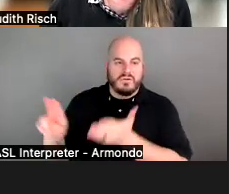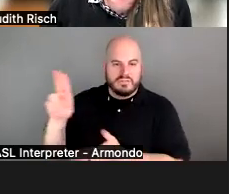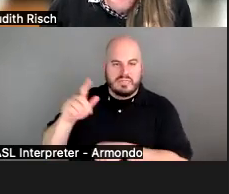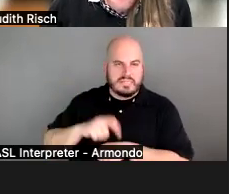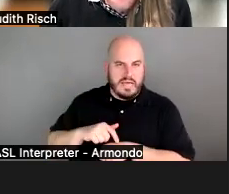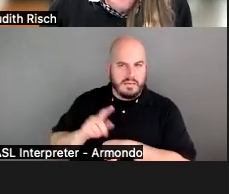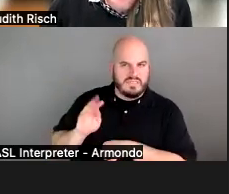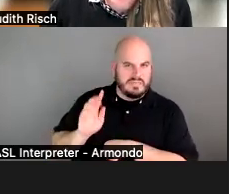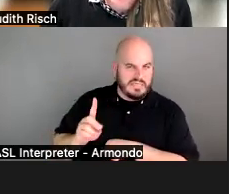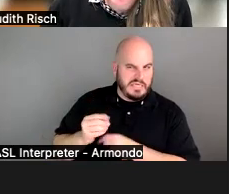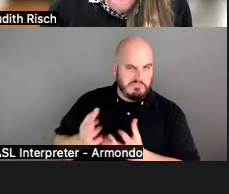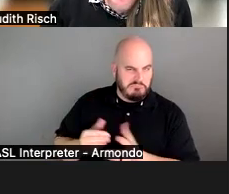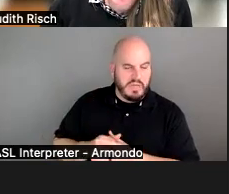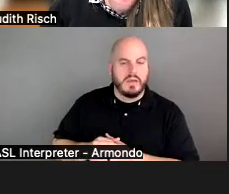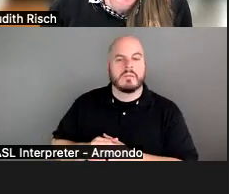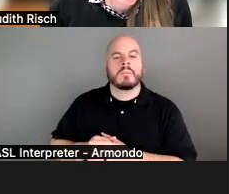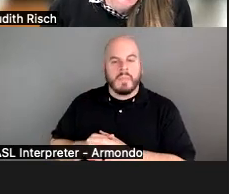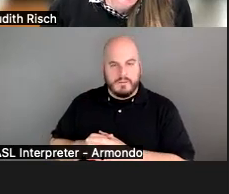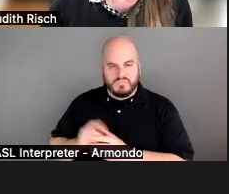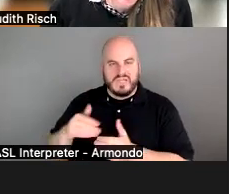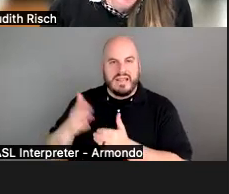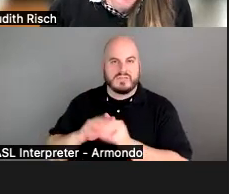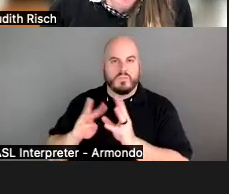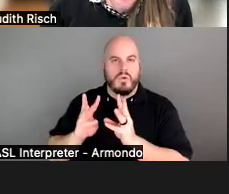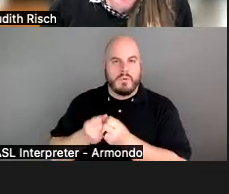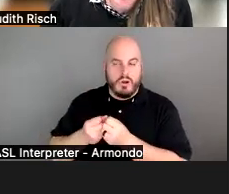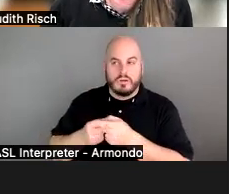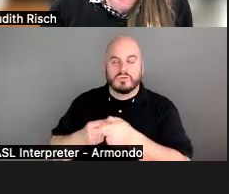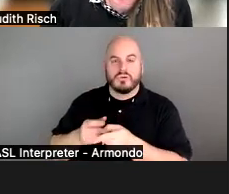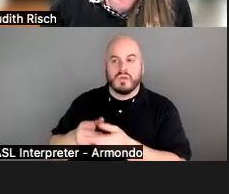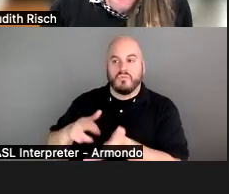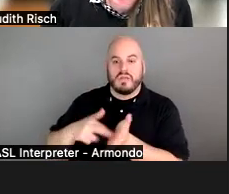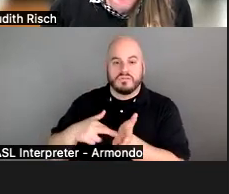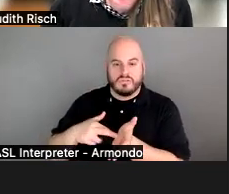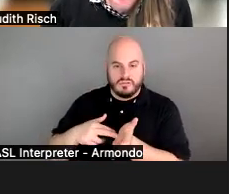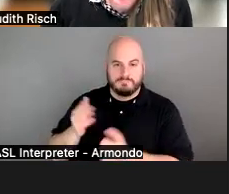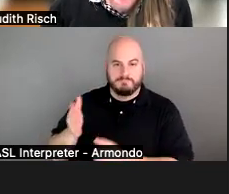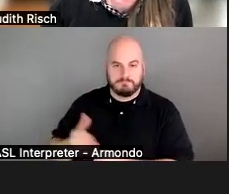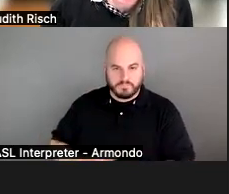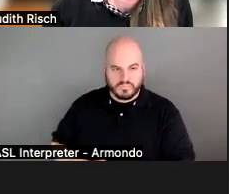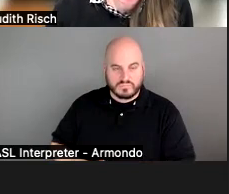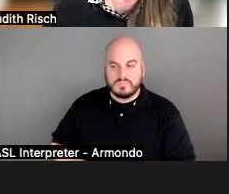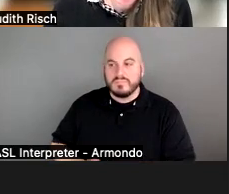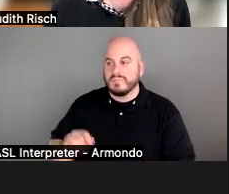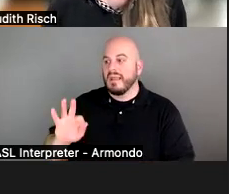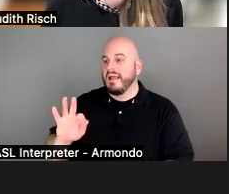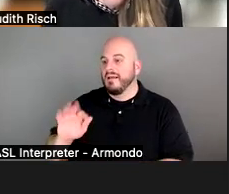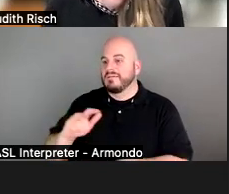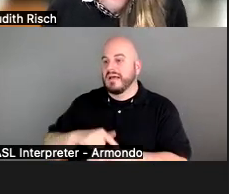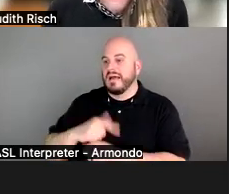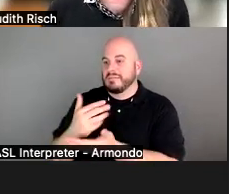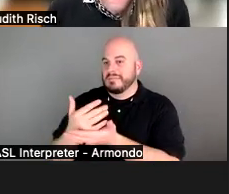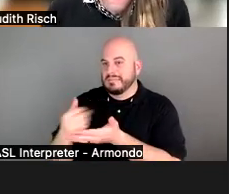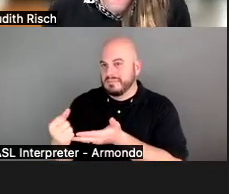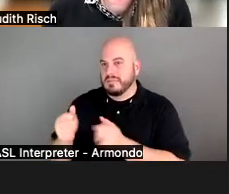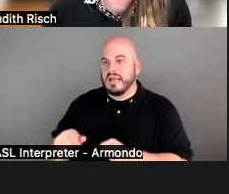website so that you can register. And in the event that we do run out of time,